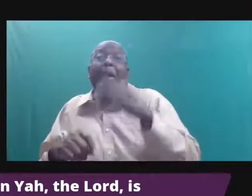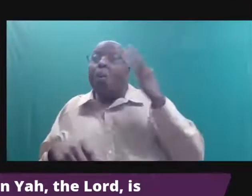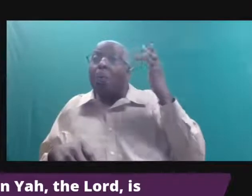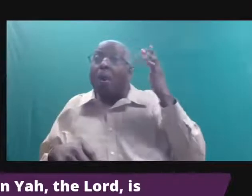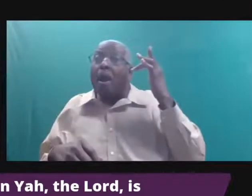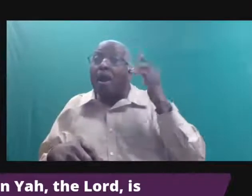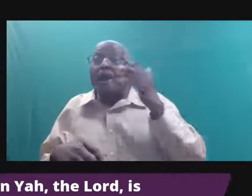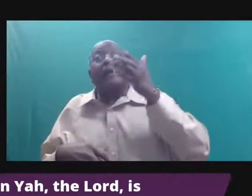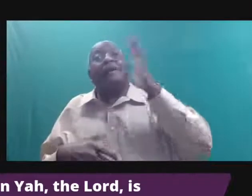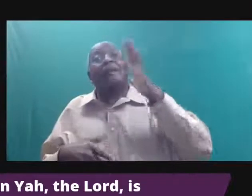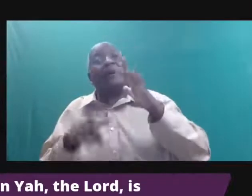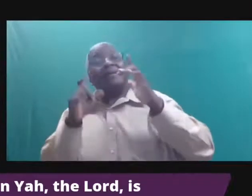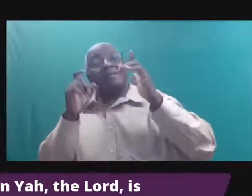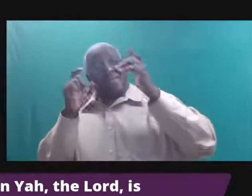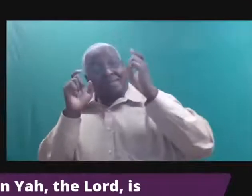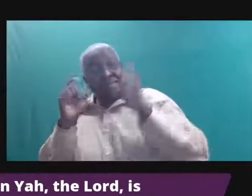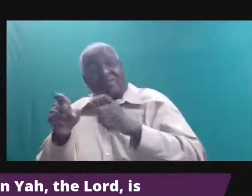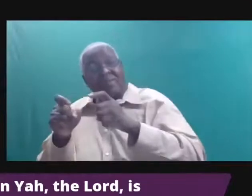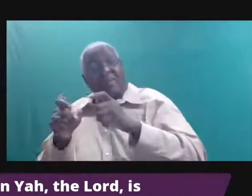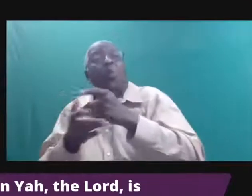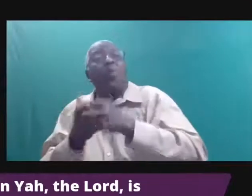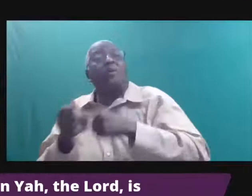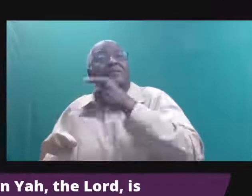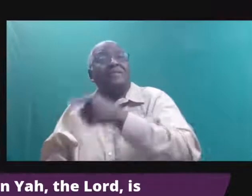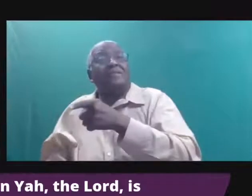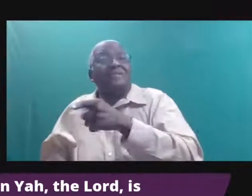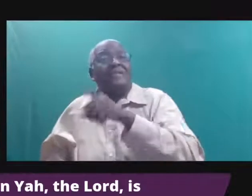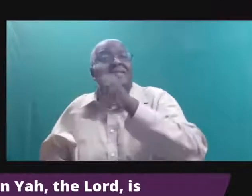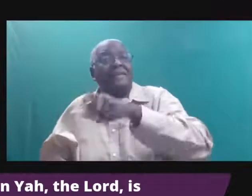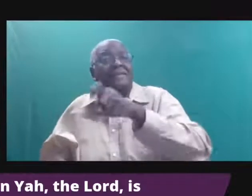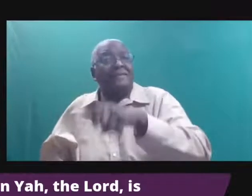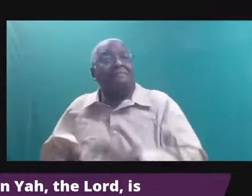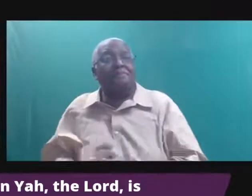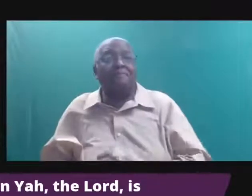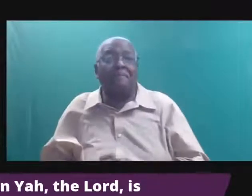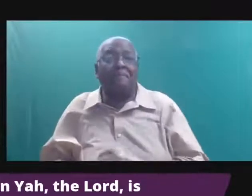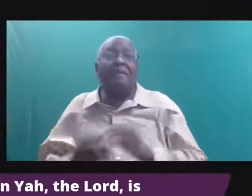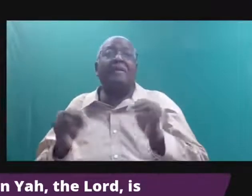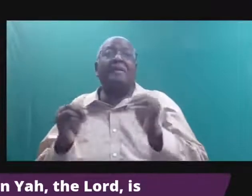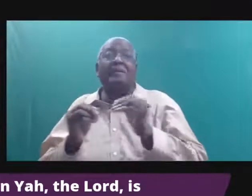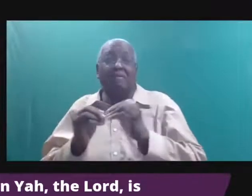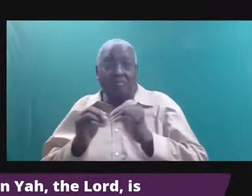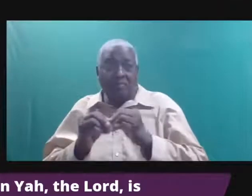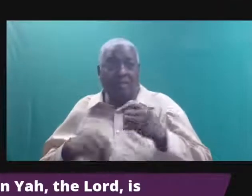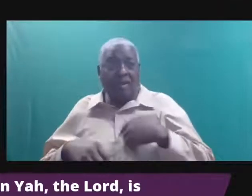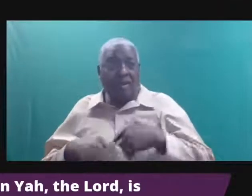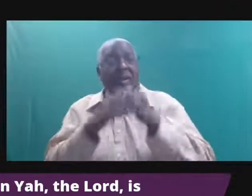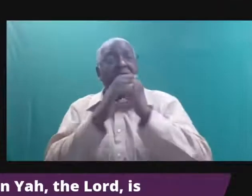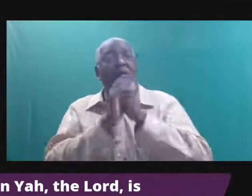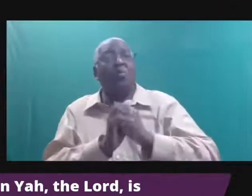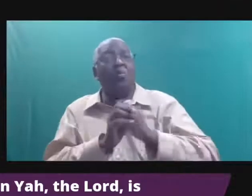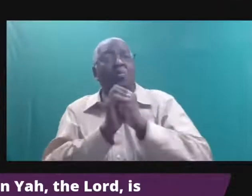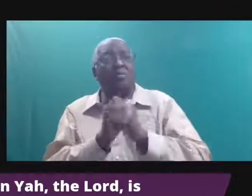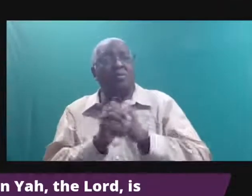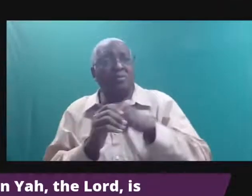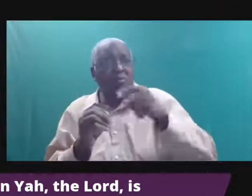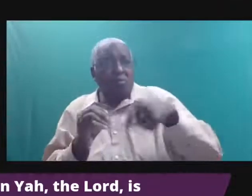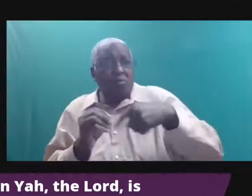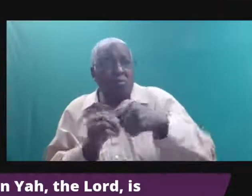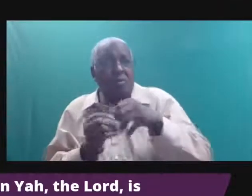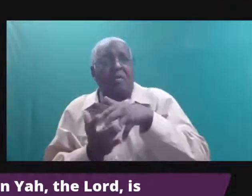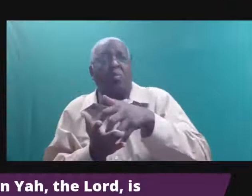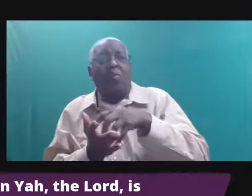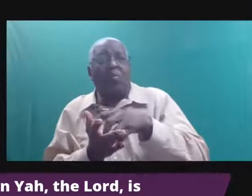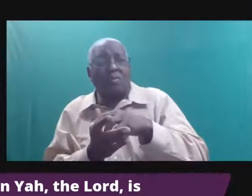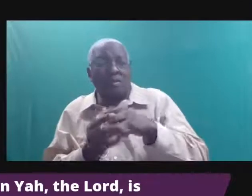out. Oh, God. Okay. So the more I worship, in my weakness, the more I become a